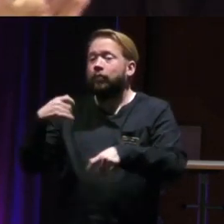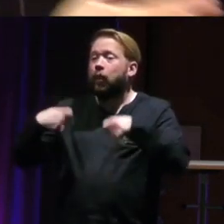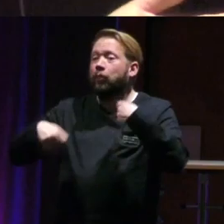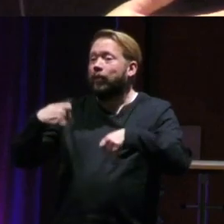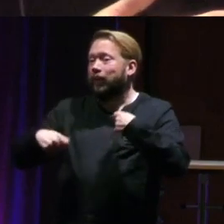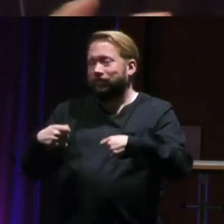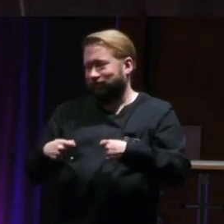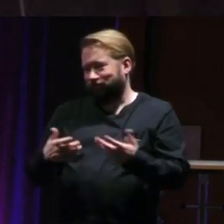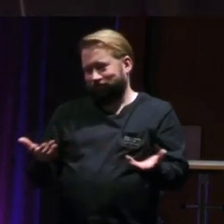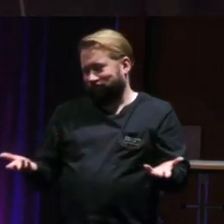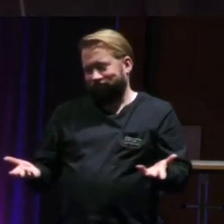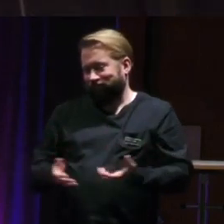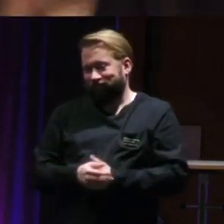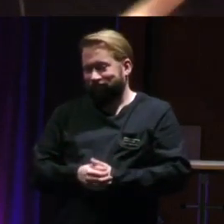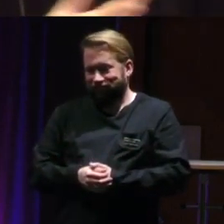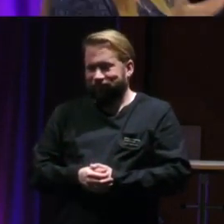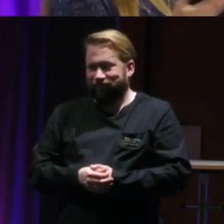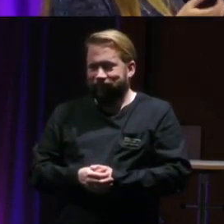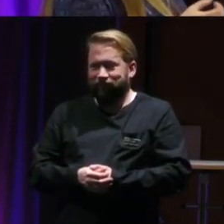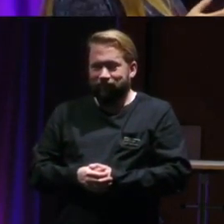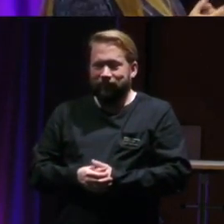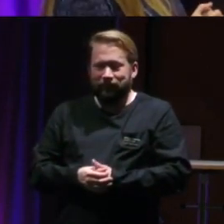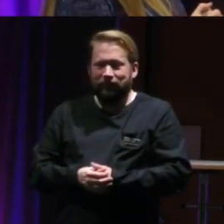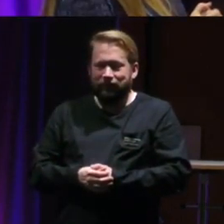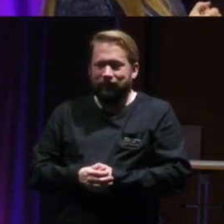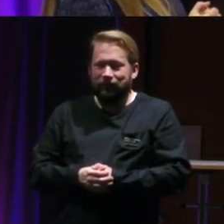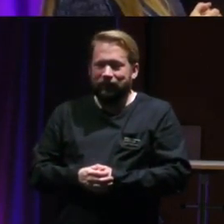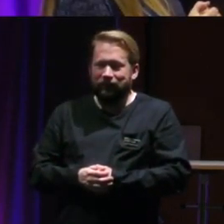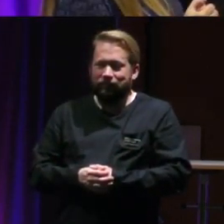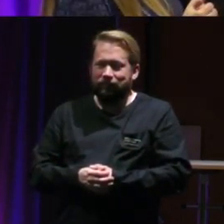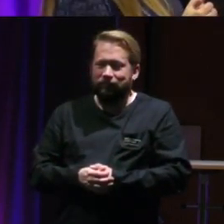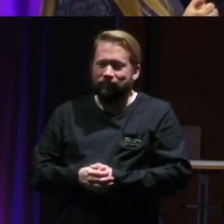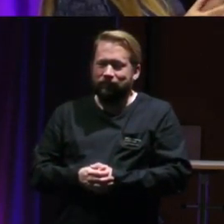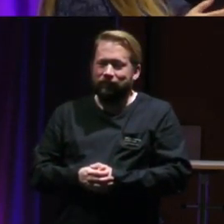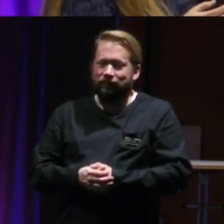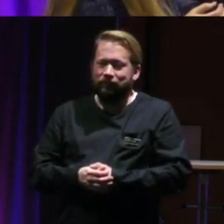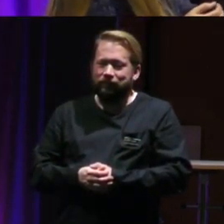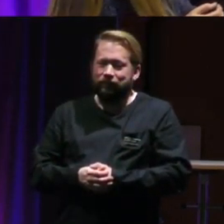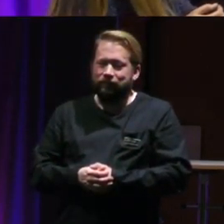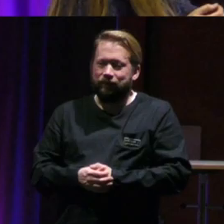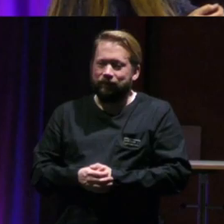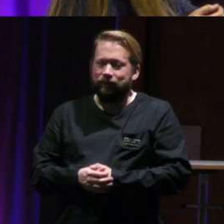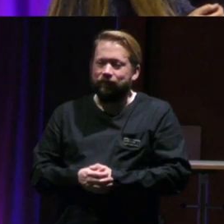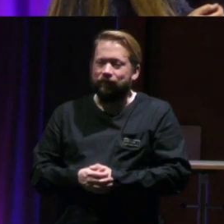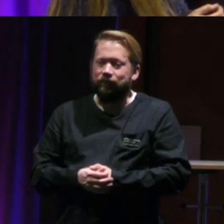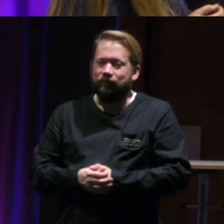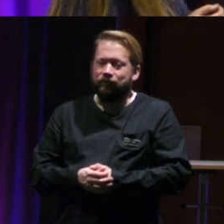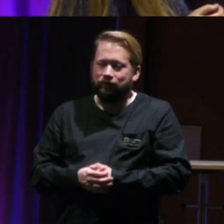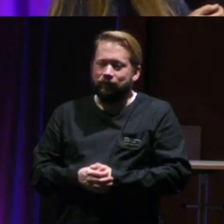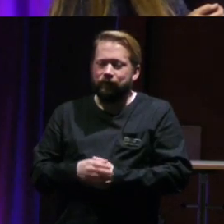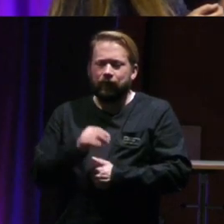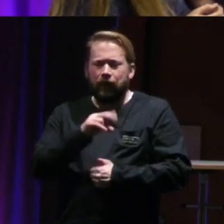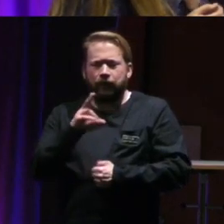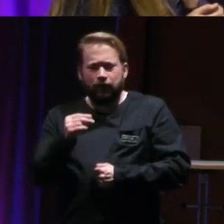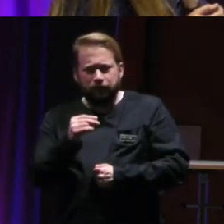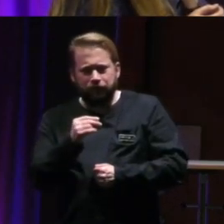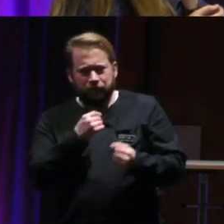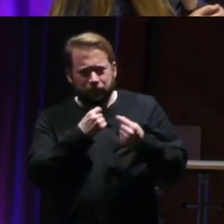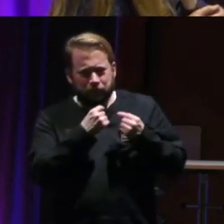have to finish. but we talked about that a little bit before. Also, a lot of them. Just a little